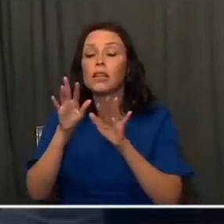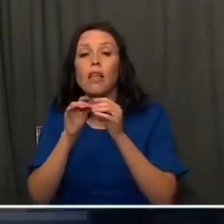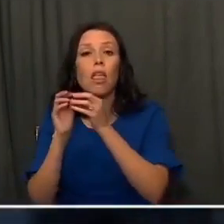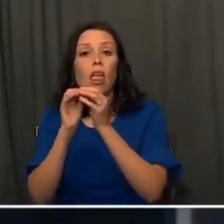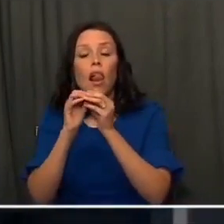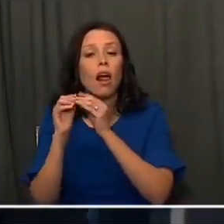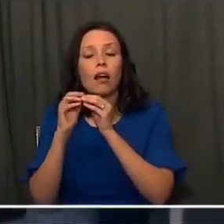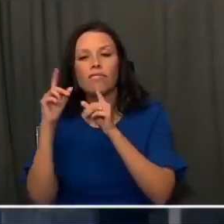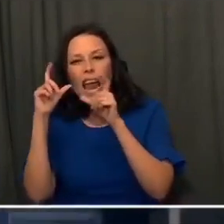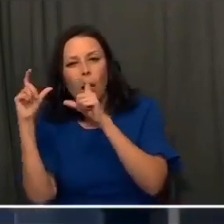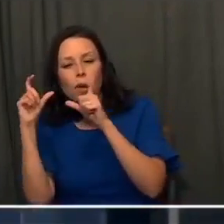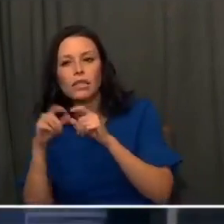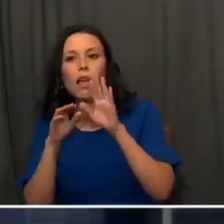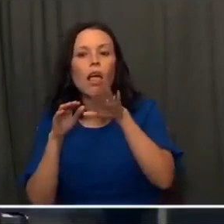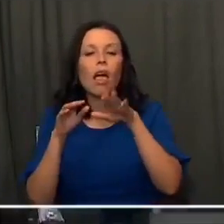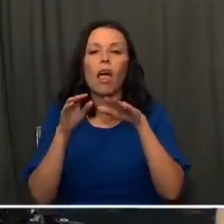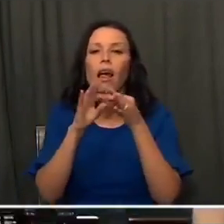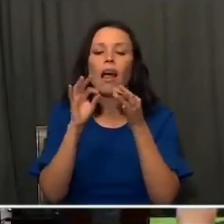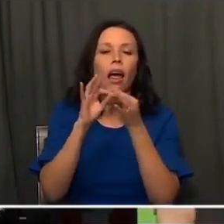Mr. Vice President, you are going to take questions.